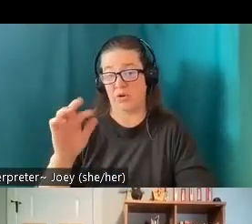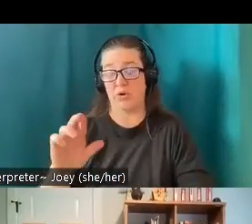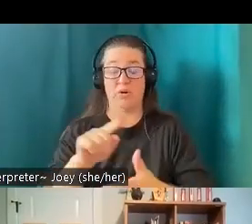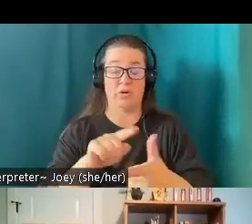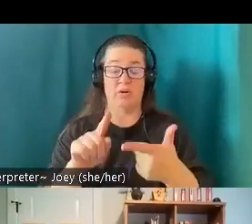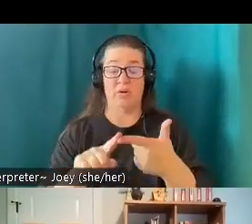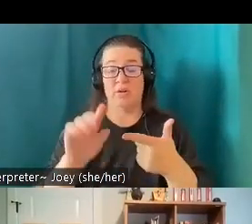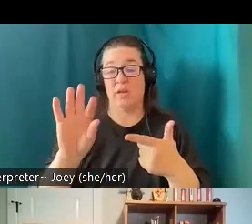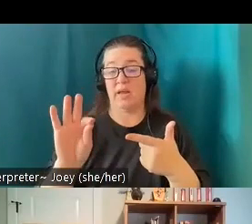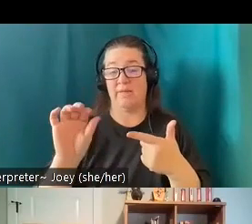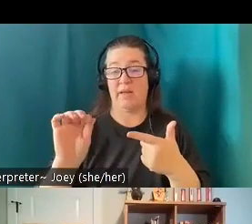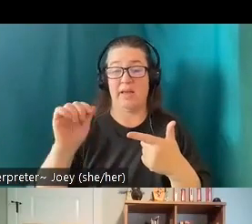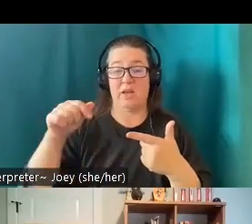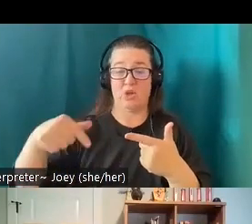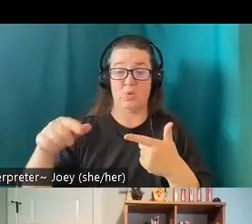on our website at